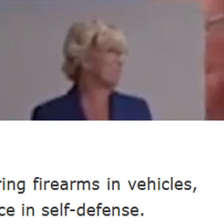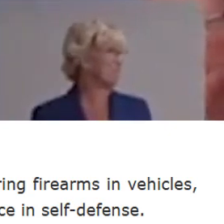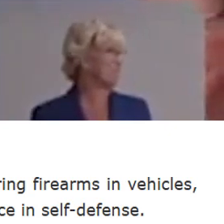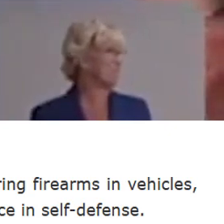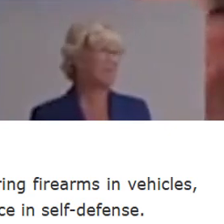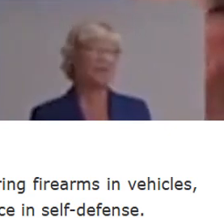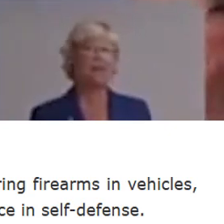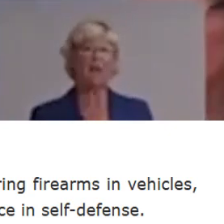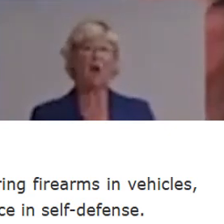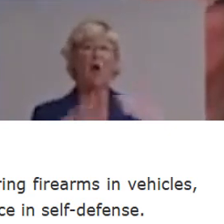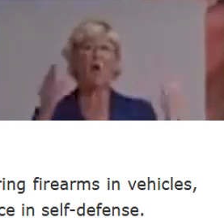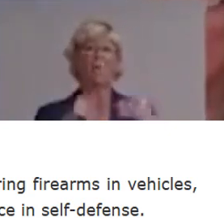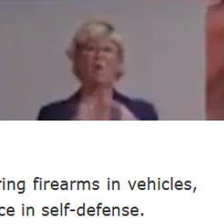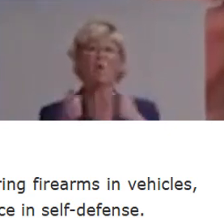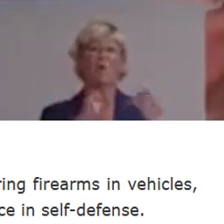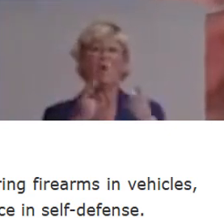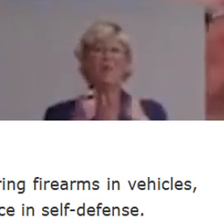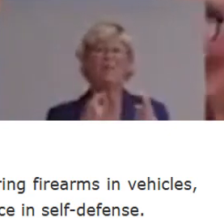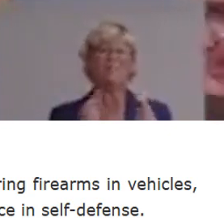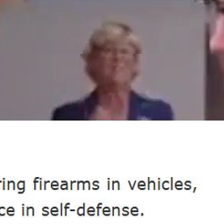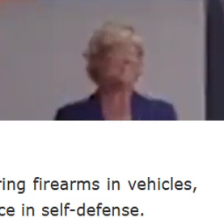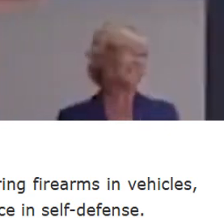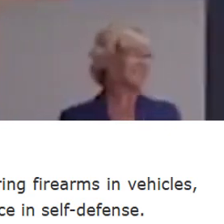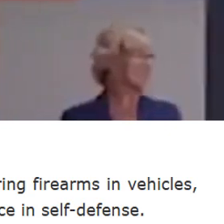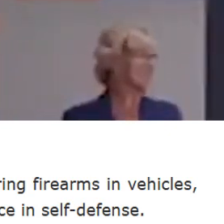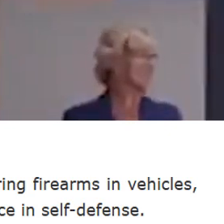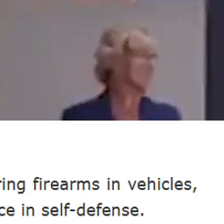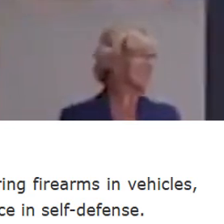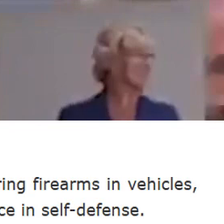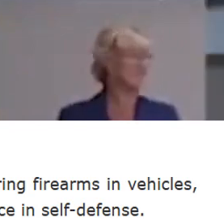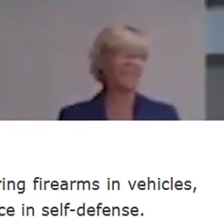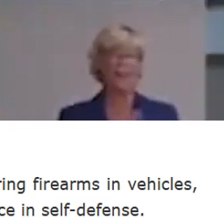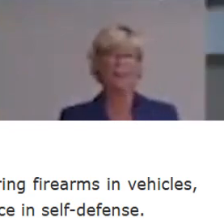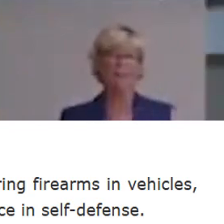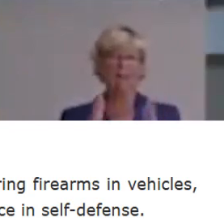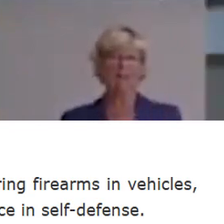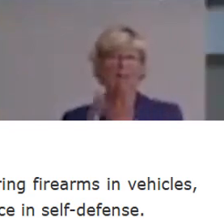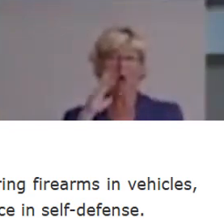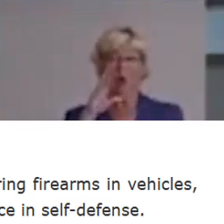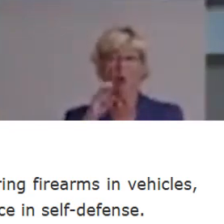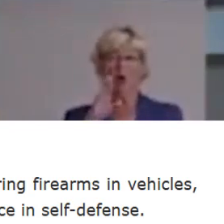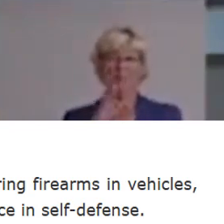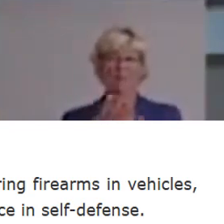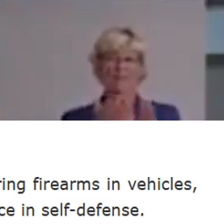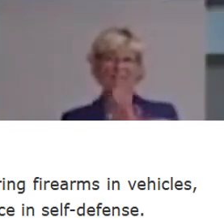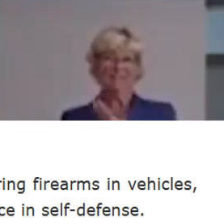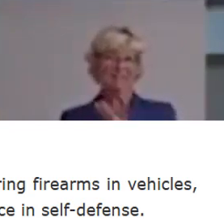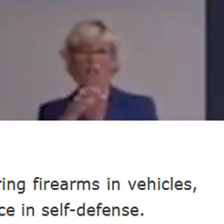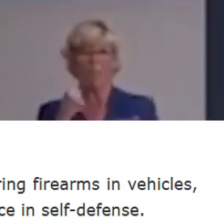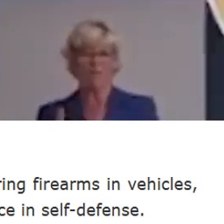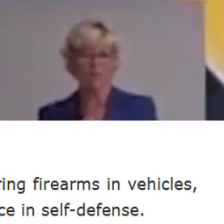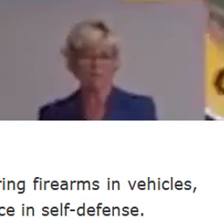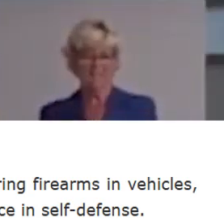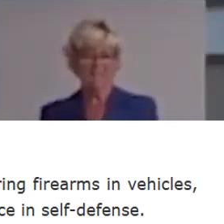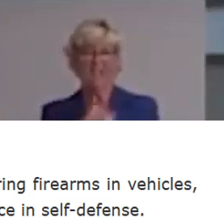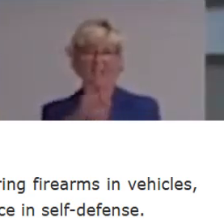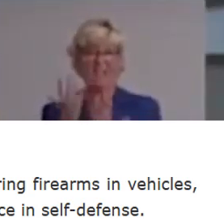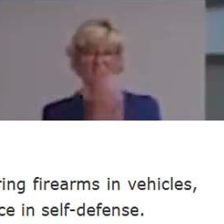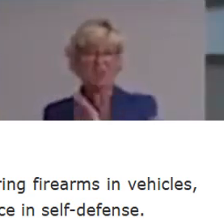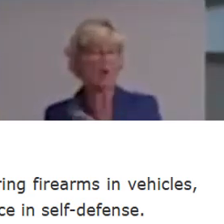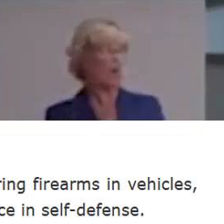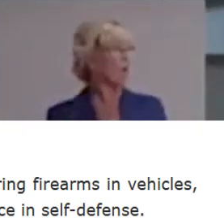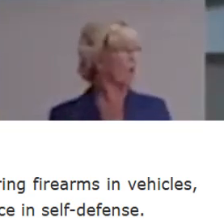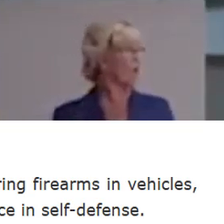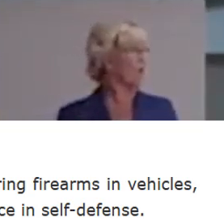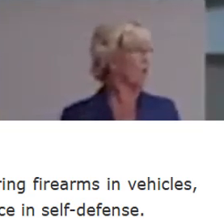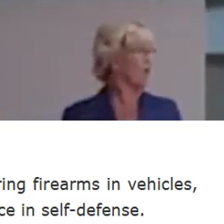safety, handling, shooting techniques, legal methods to transport and secure firearms, firearms laws,